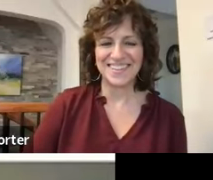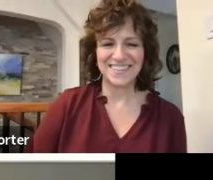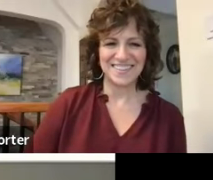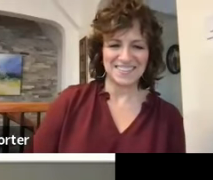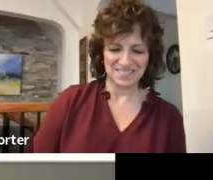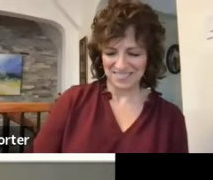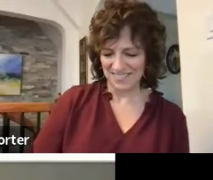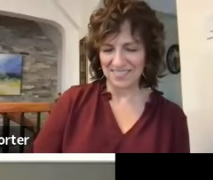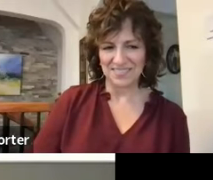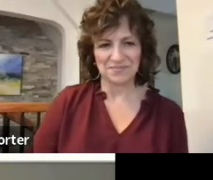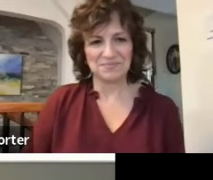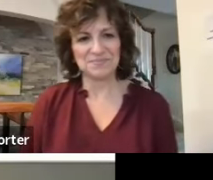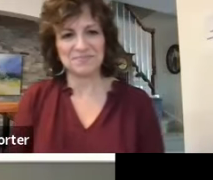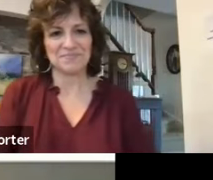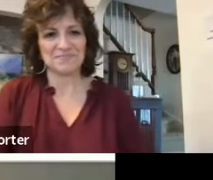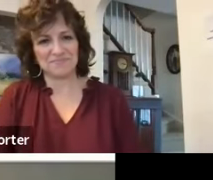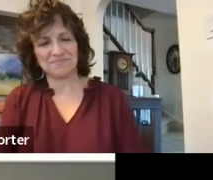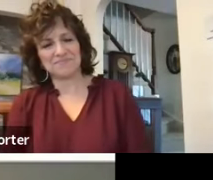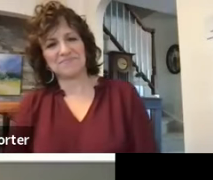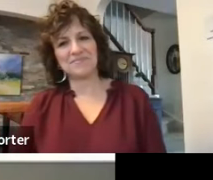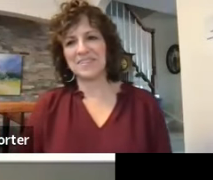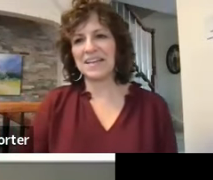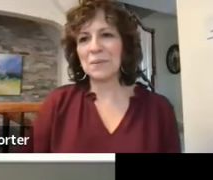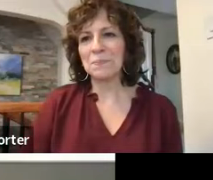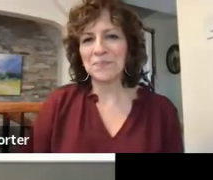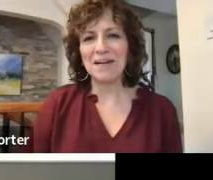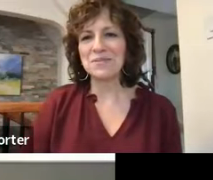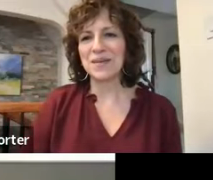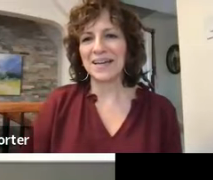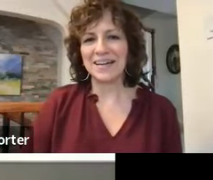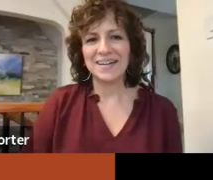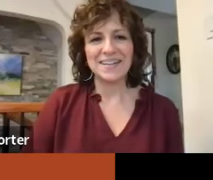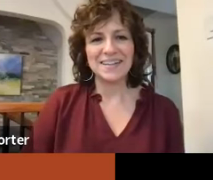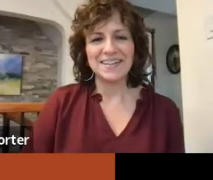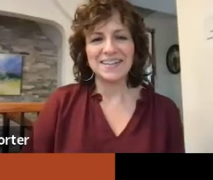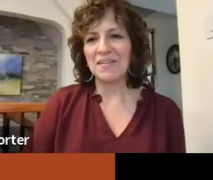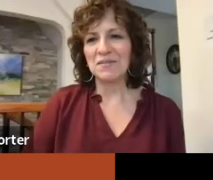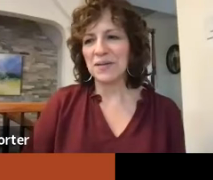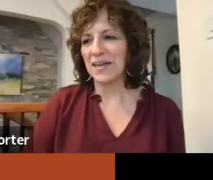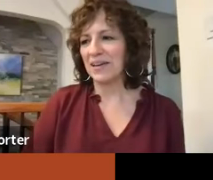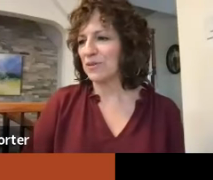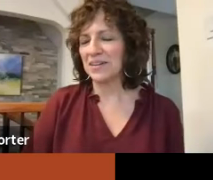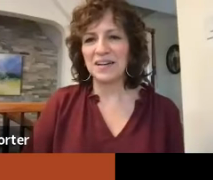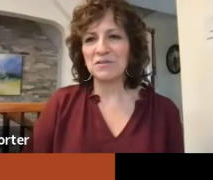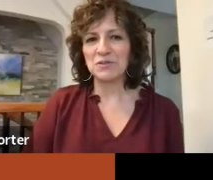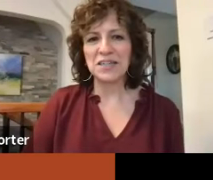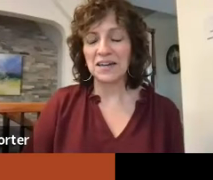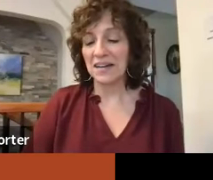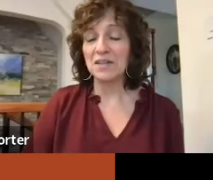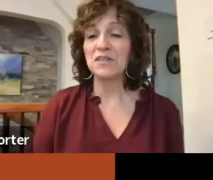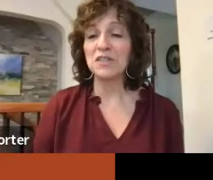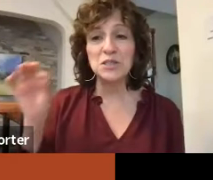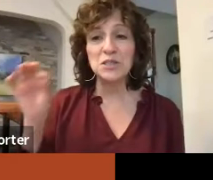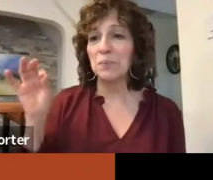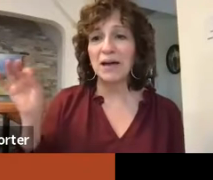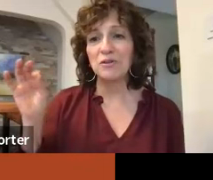Desperate, confused, empty threat. Yep, that was me. That was me when I was freaking out. And